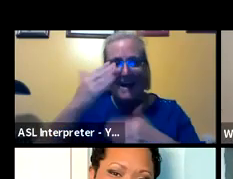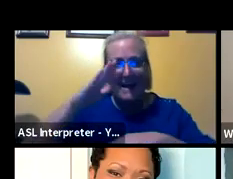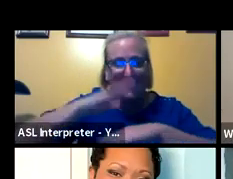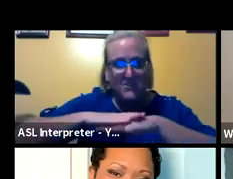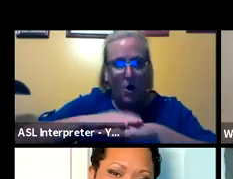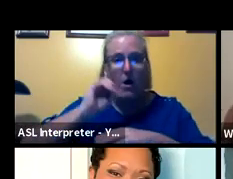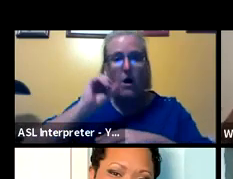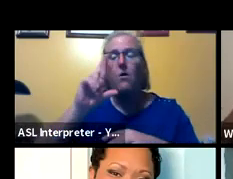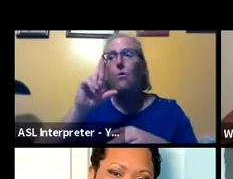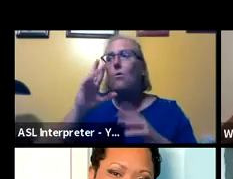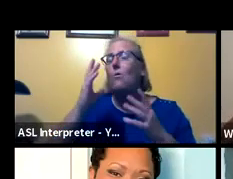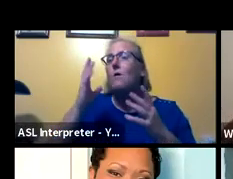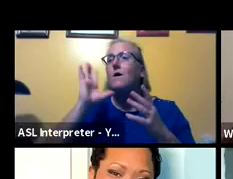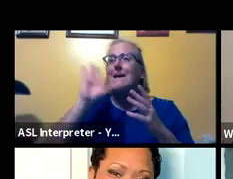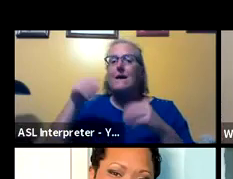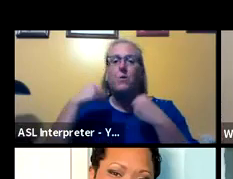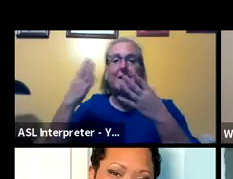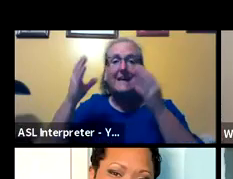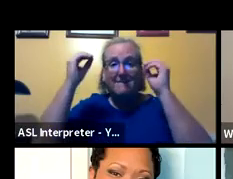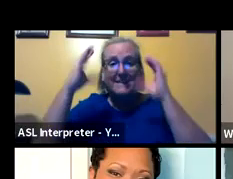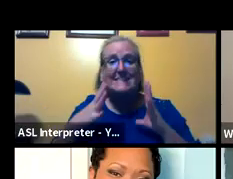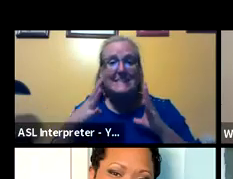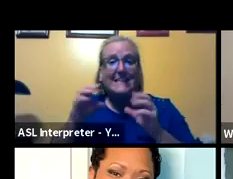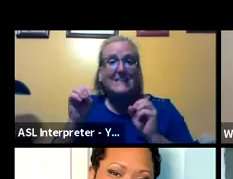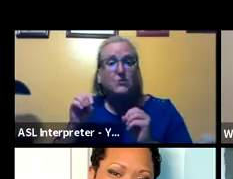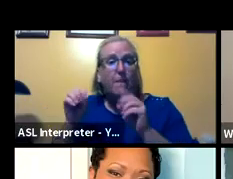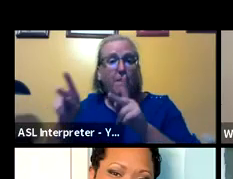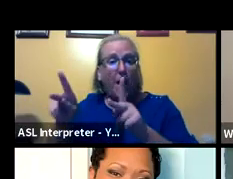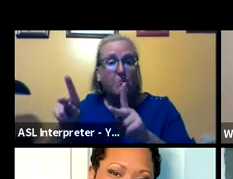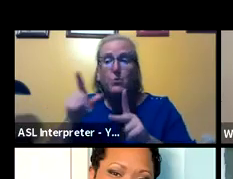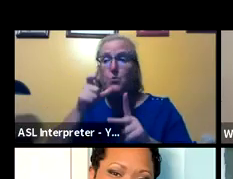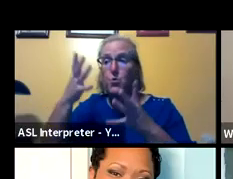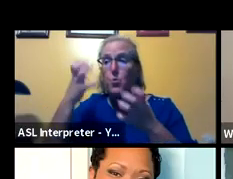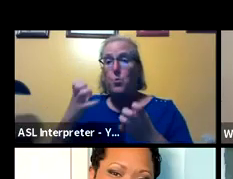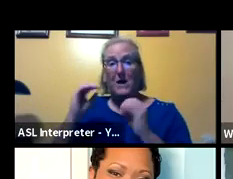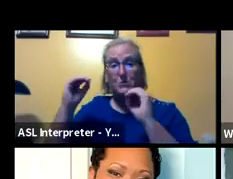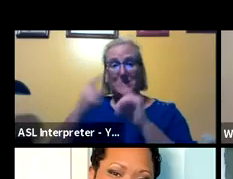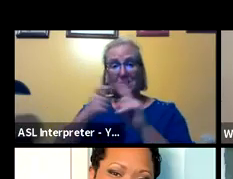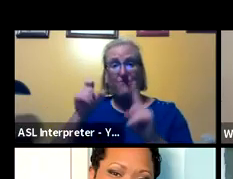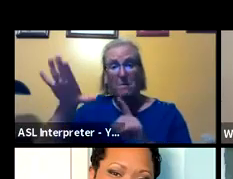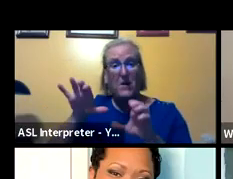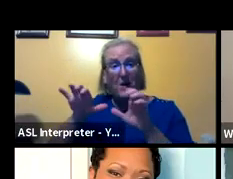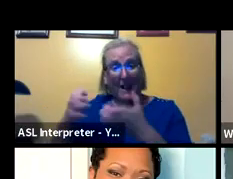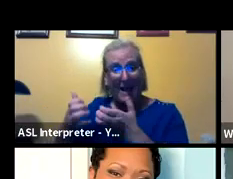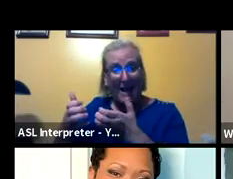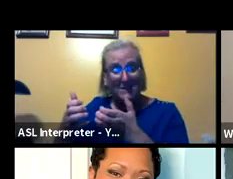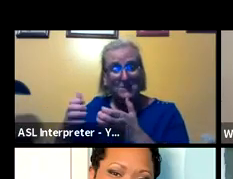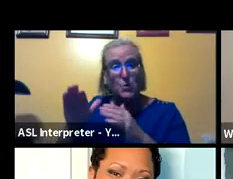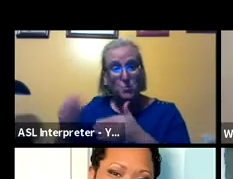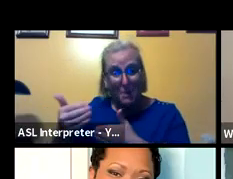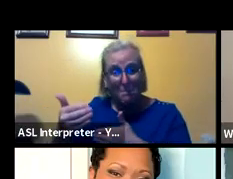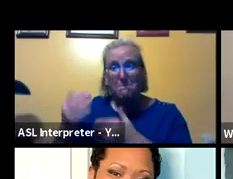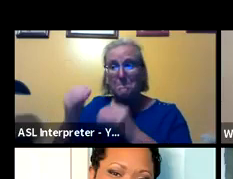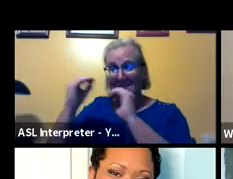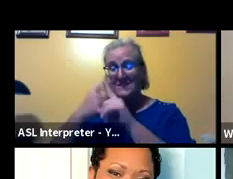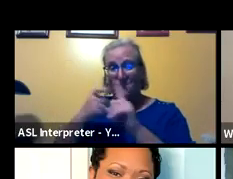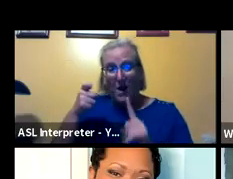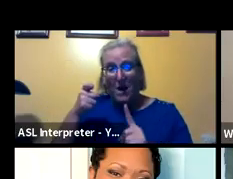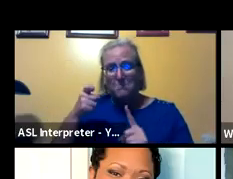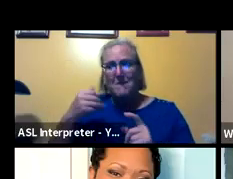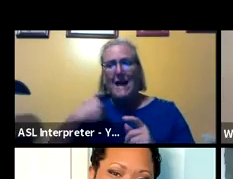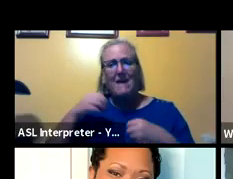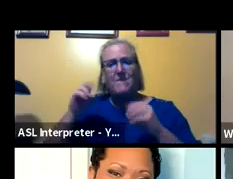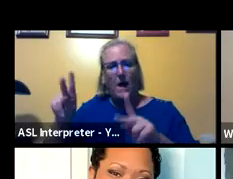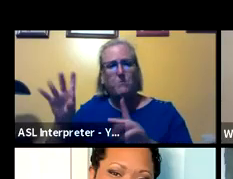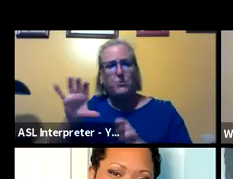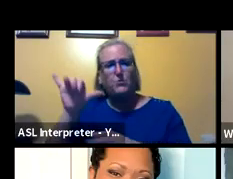gives teachers an opportunity who want to teach from their classroom the opportunity to do that. And